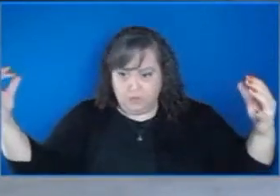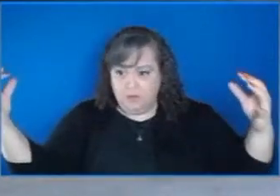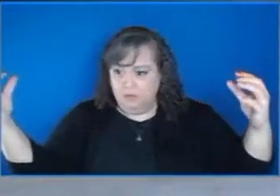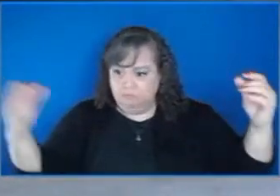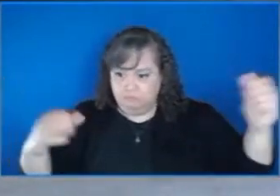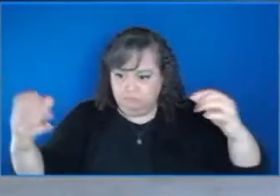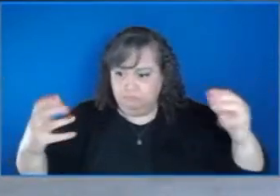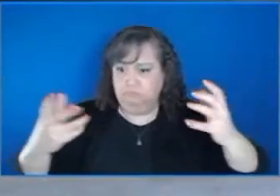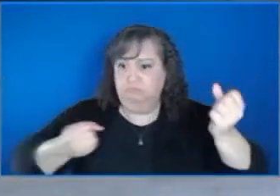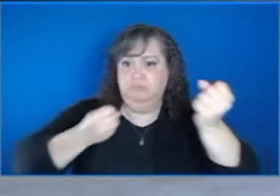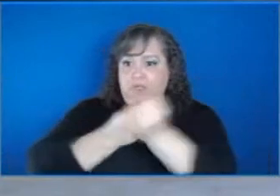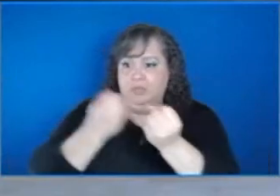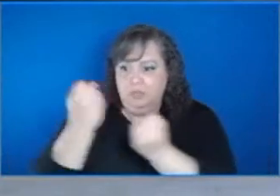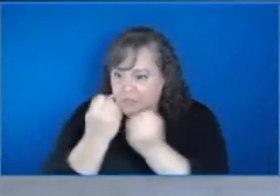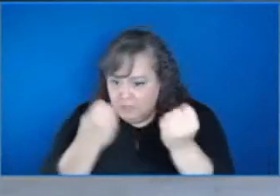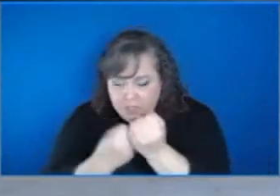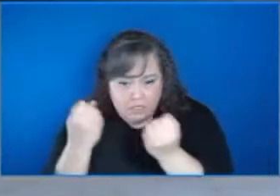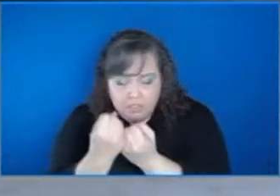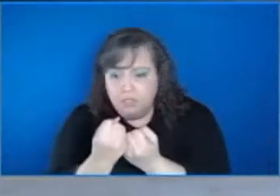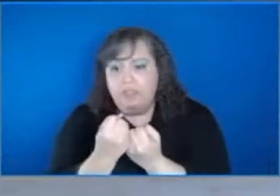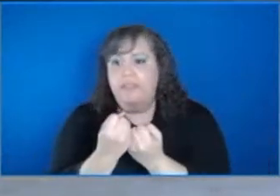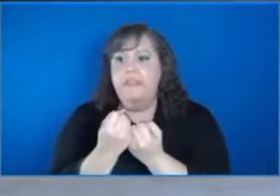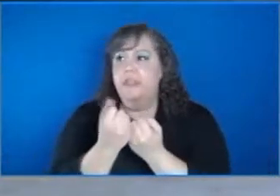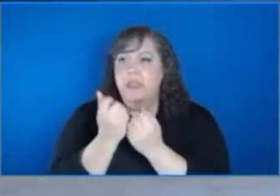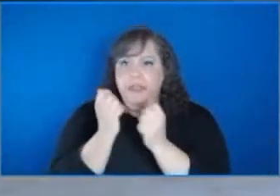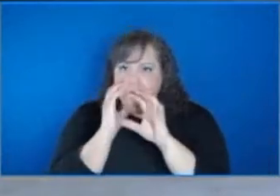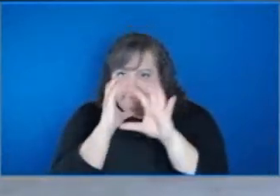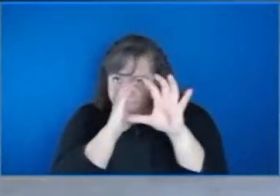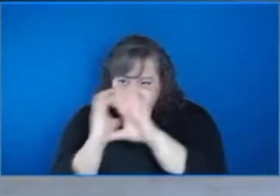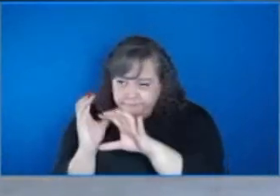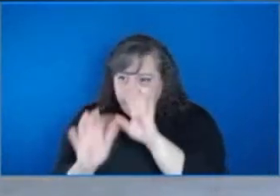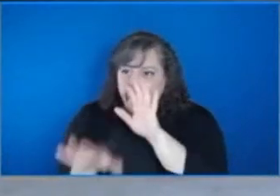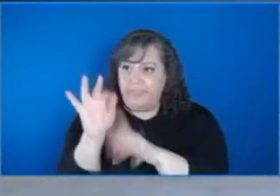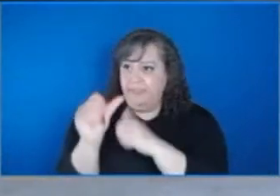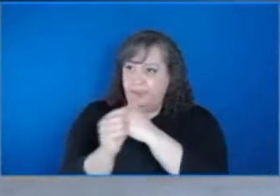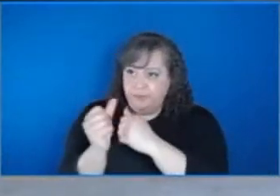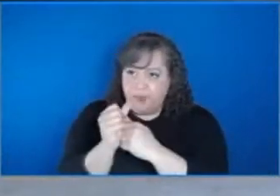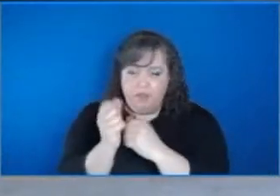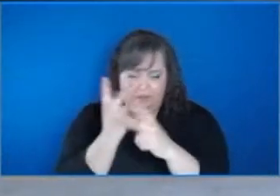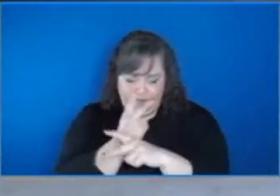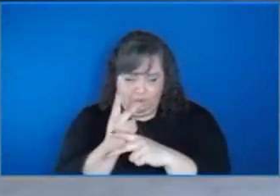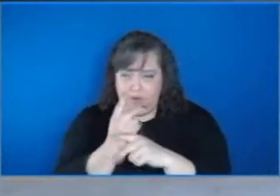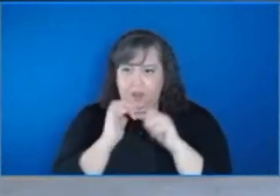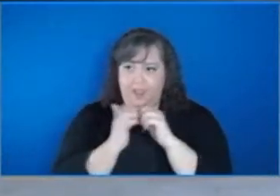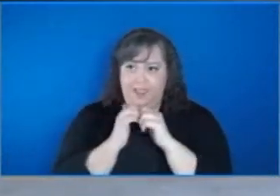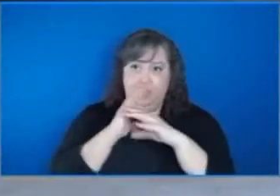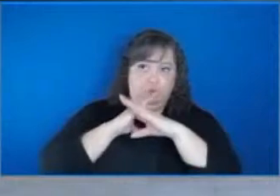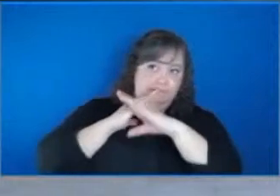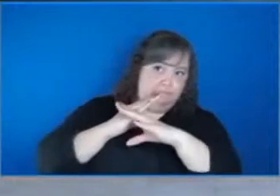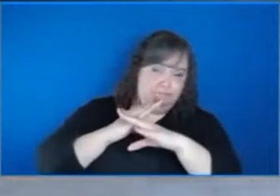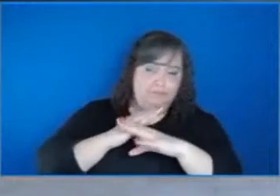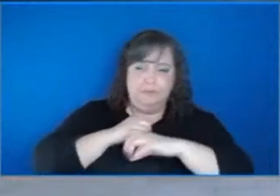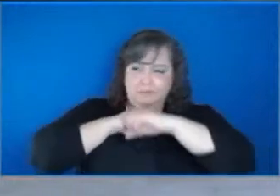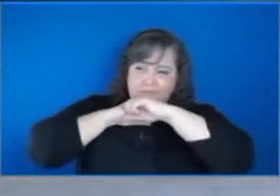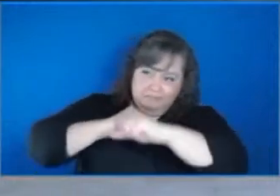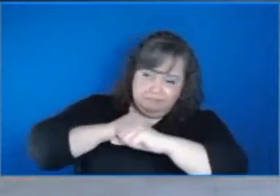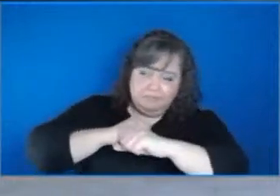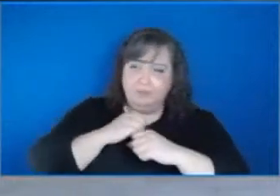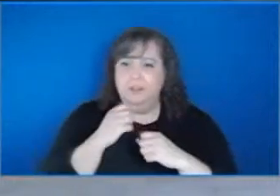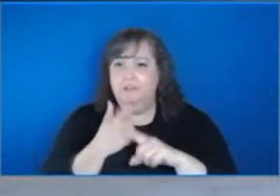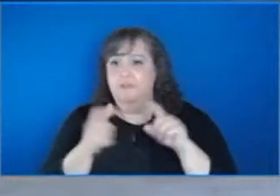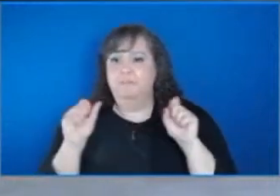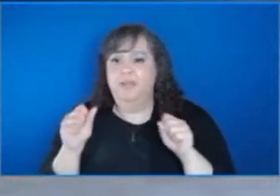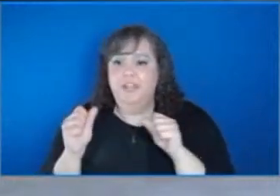sure we better define the threat, to put together whatever the mitigation plans are to help protect ourselves from a potential threat.